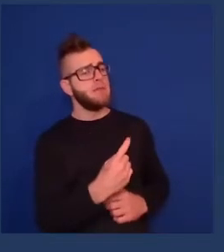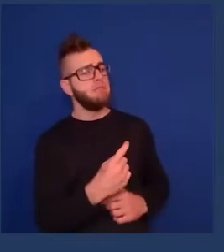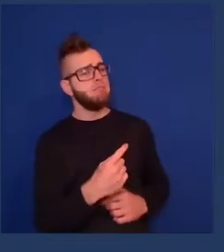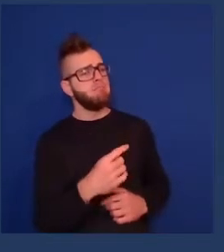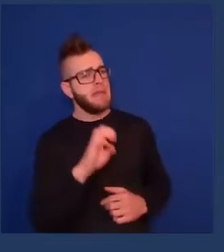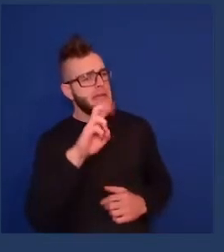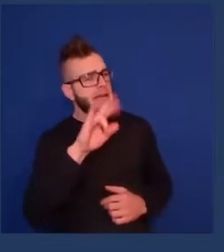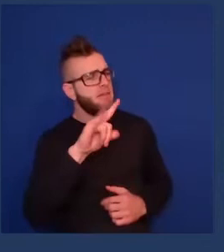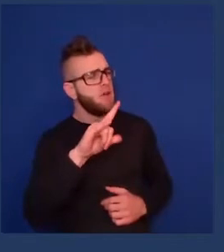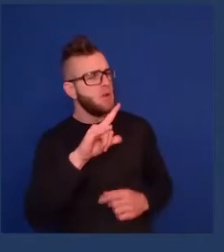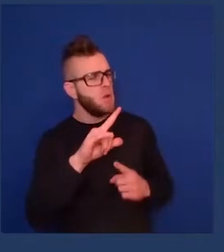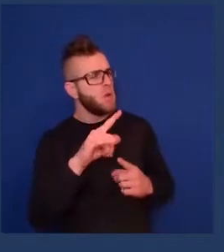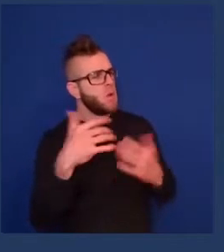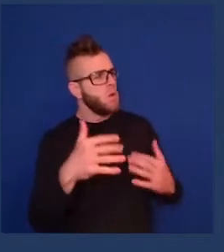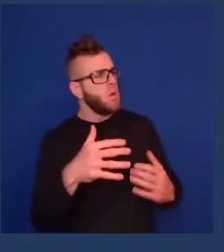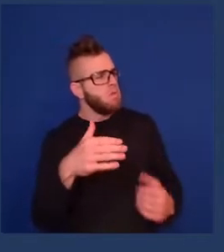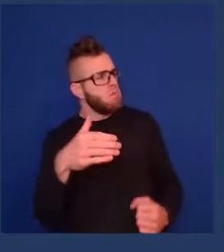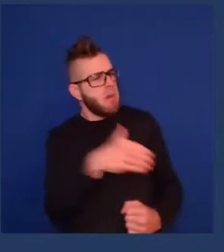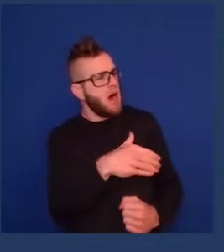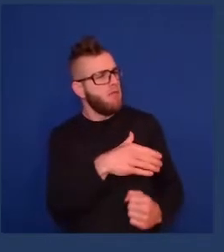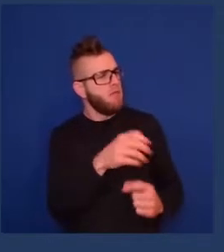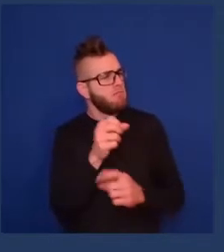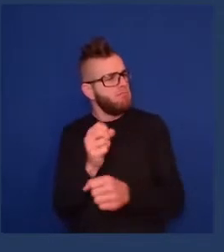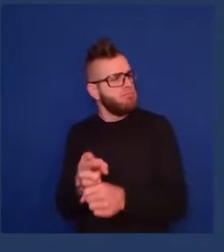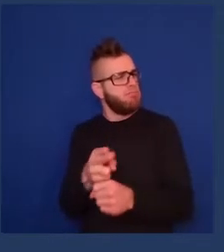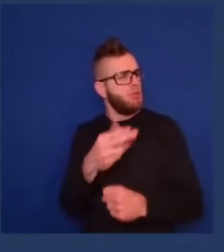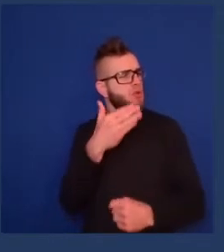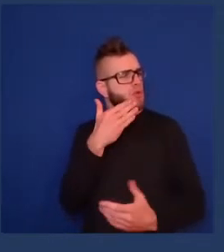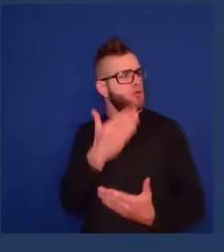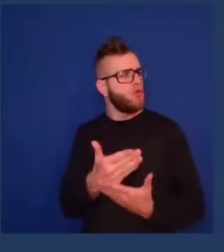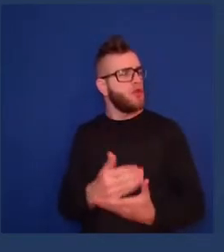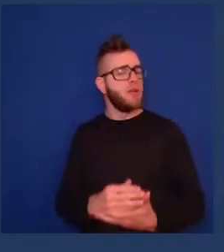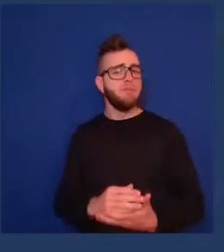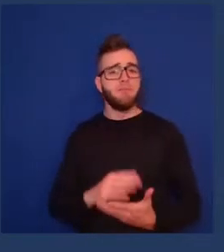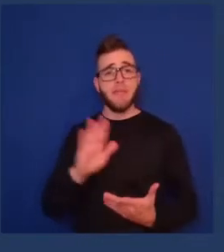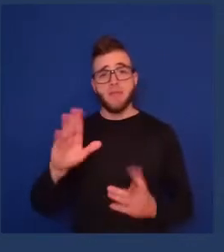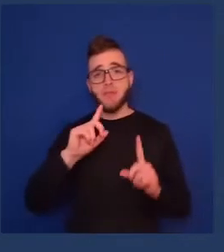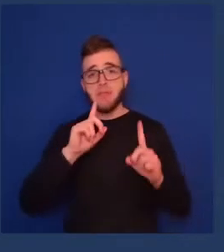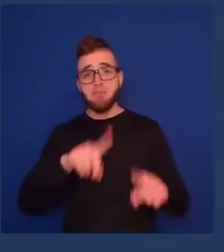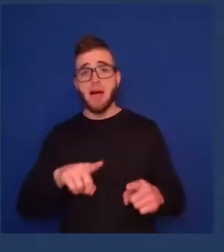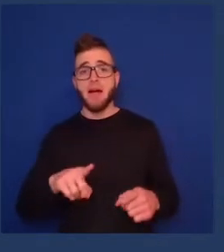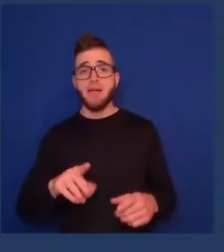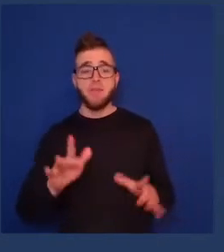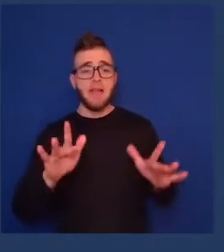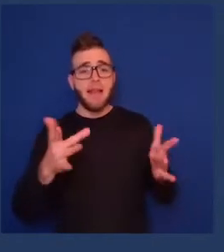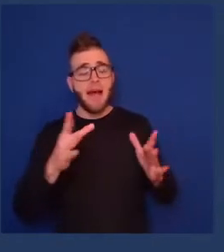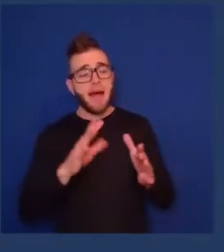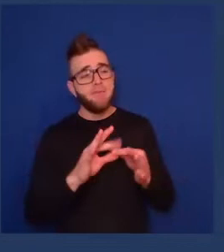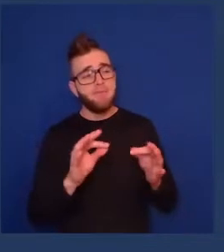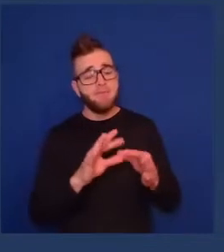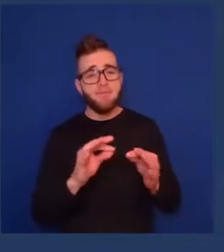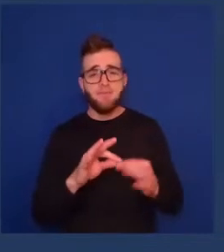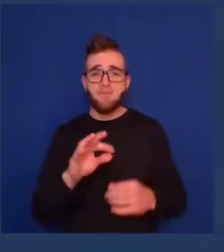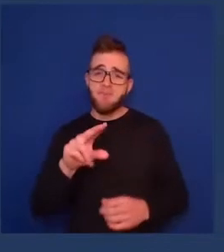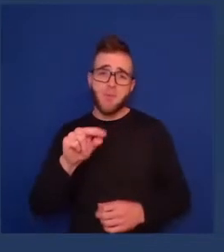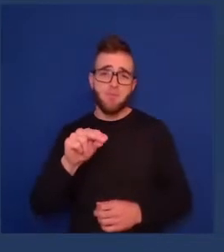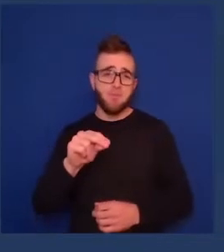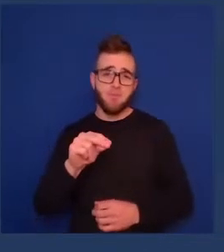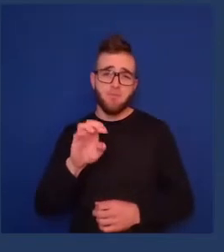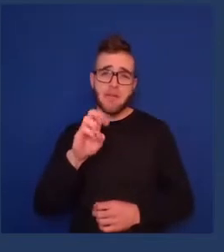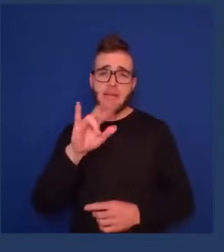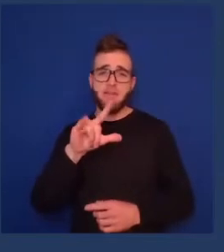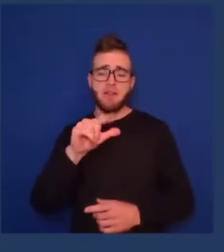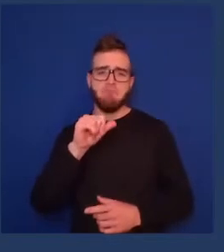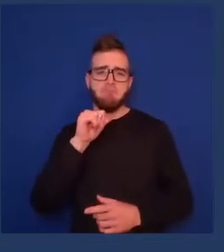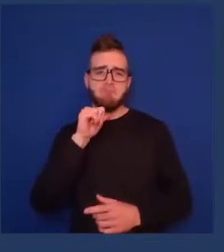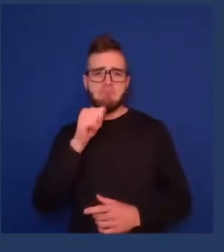South Africa. And he said, people often ask me and say to me, isn't evil more powerful than good?